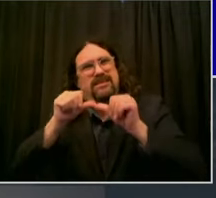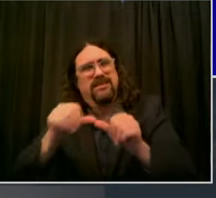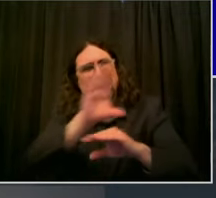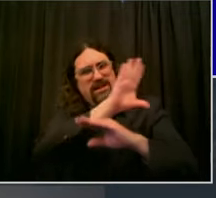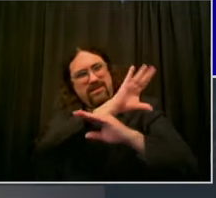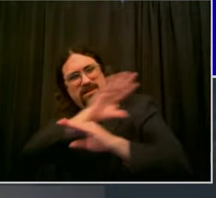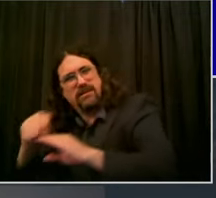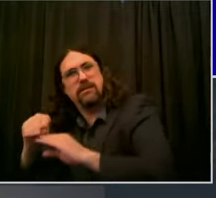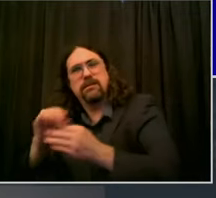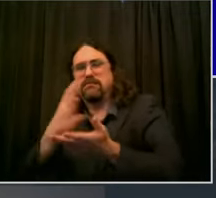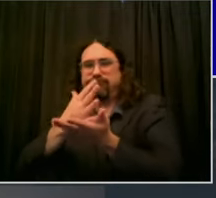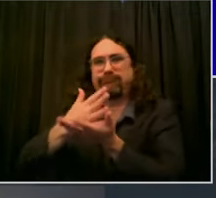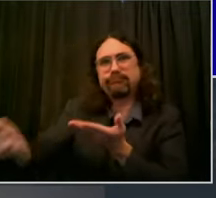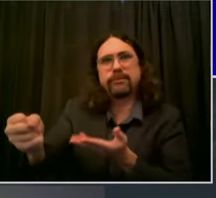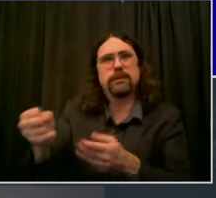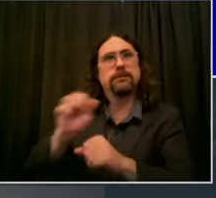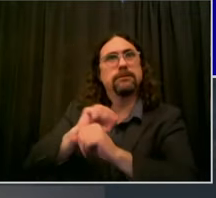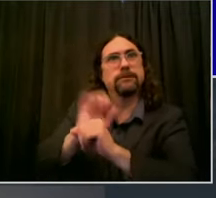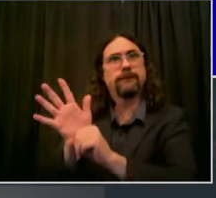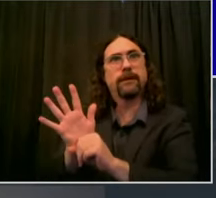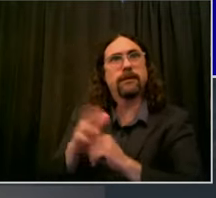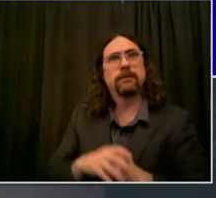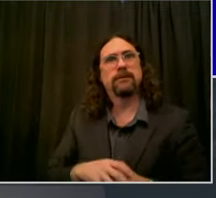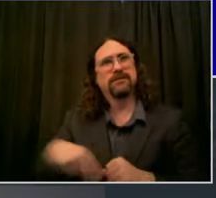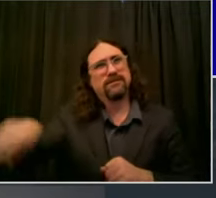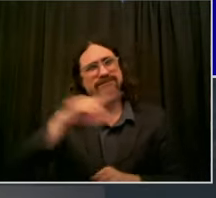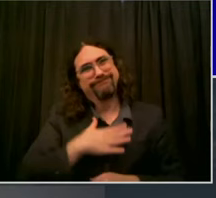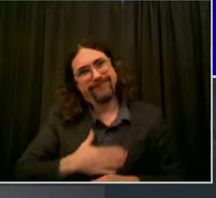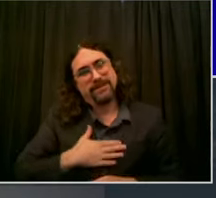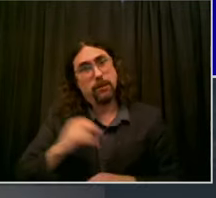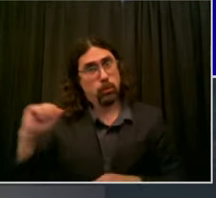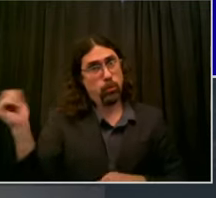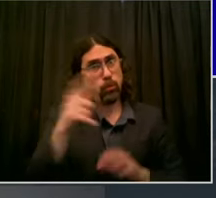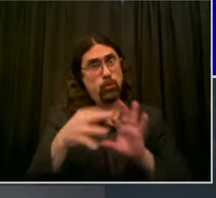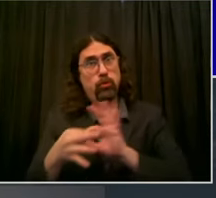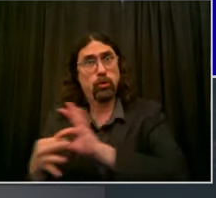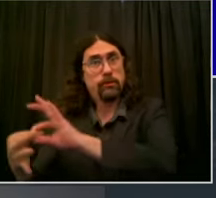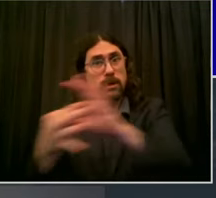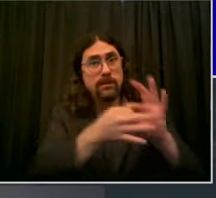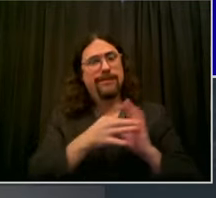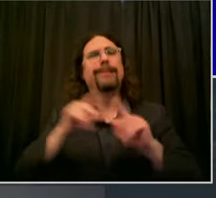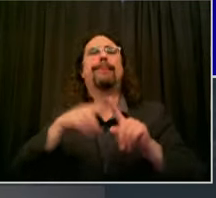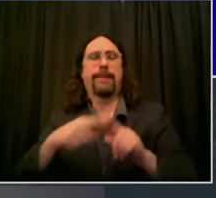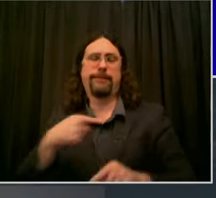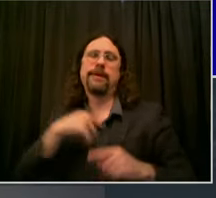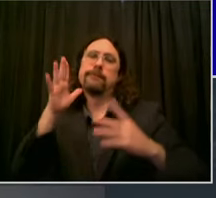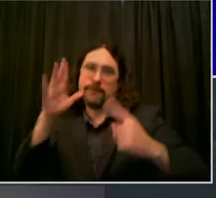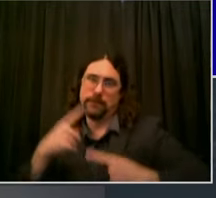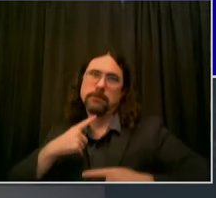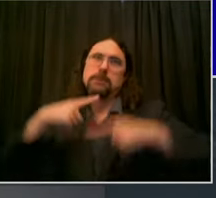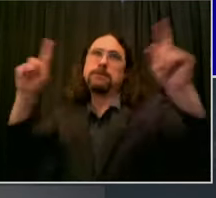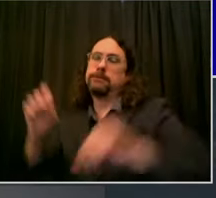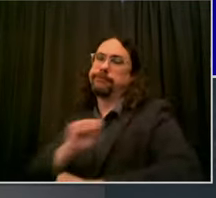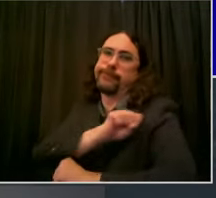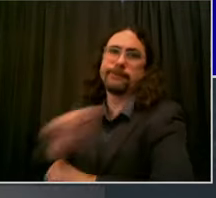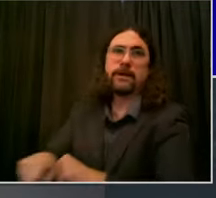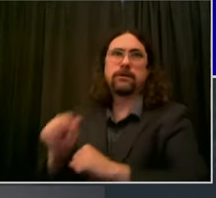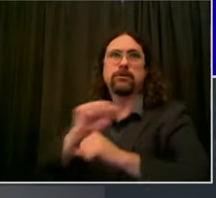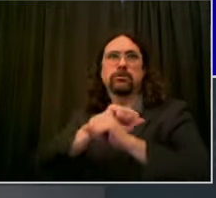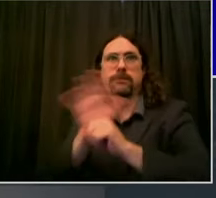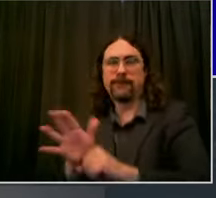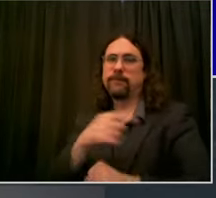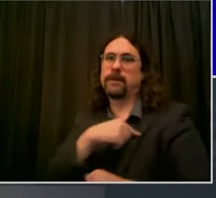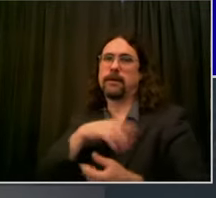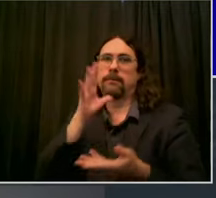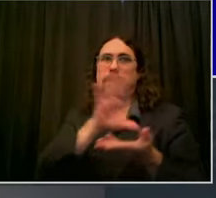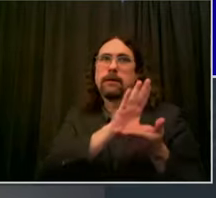the disease, and we contain it, and we slowly constrain it more and more to the point that we can eradicate it eventually. That is